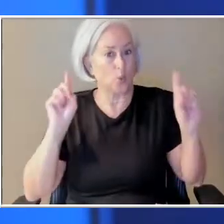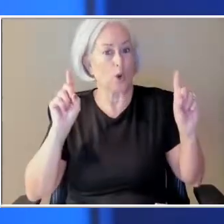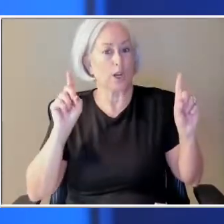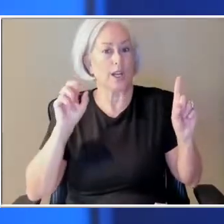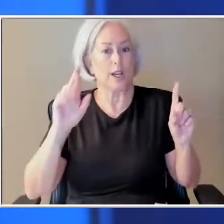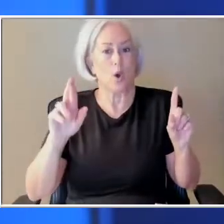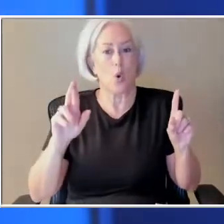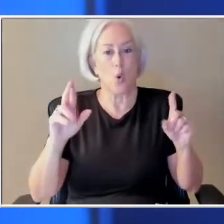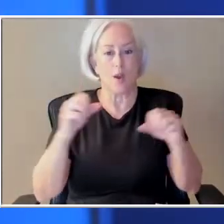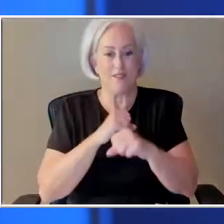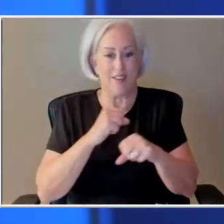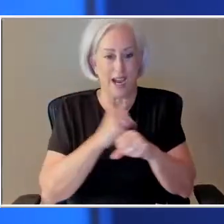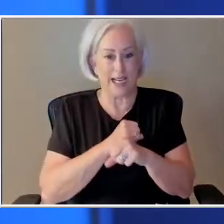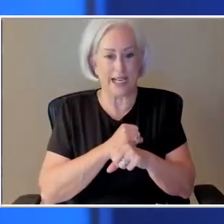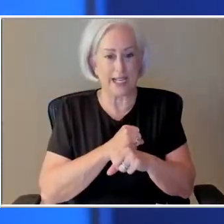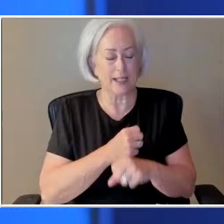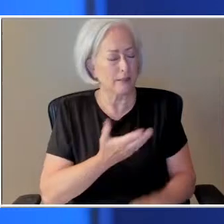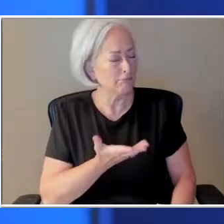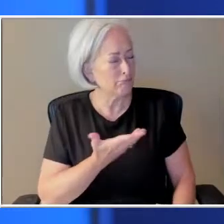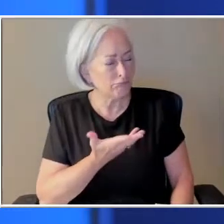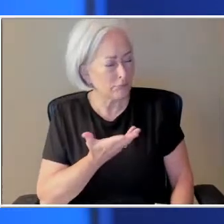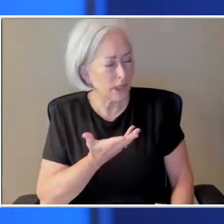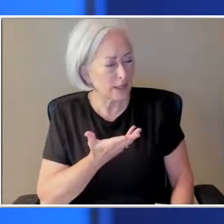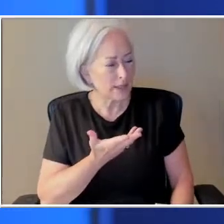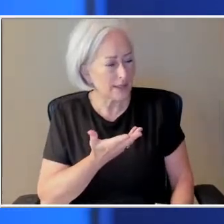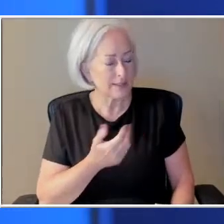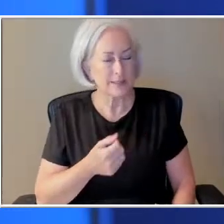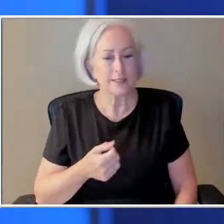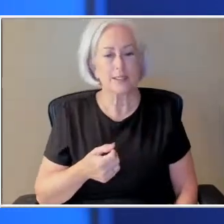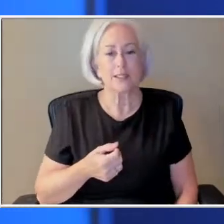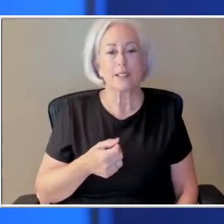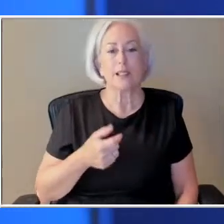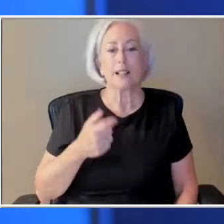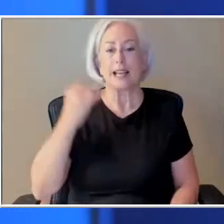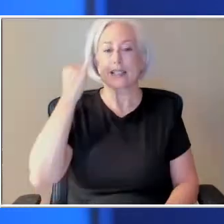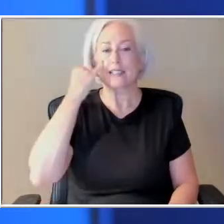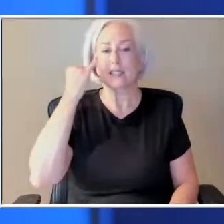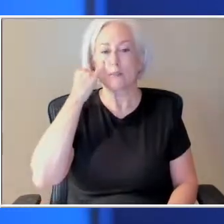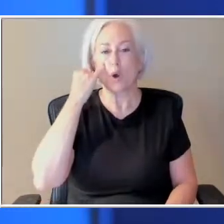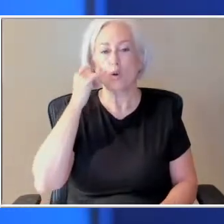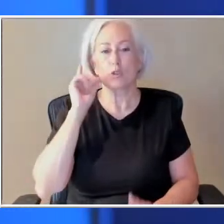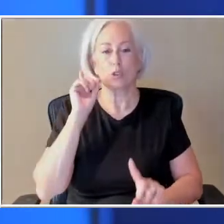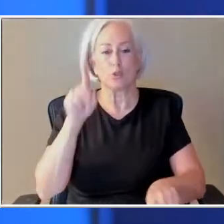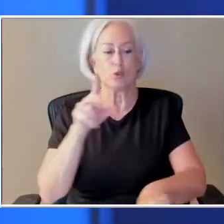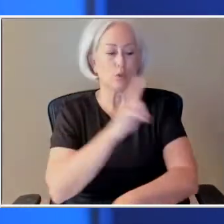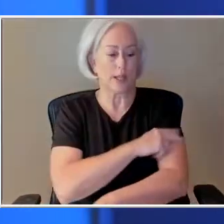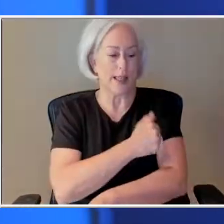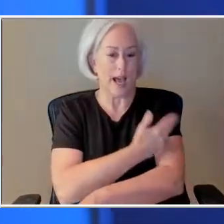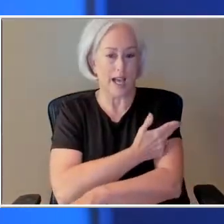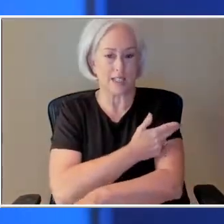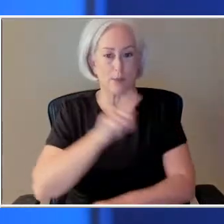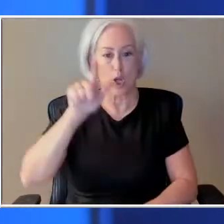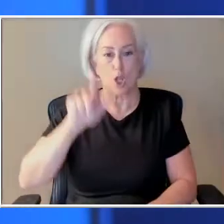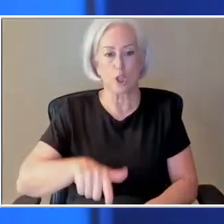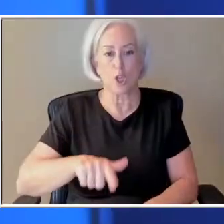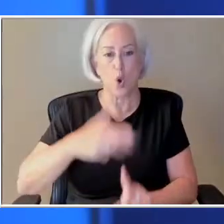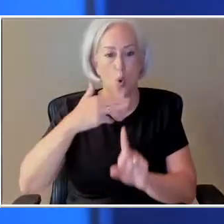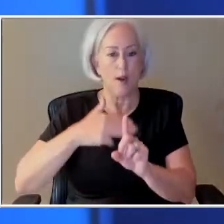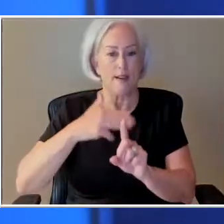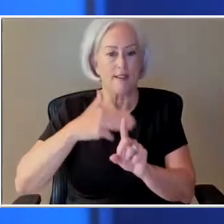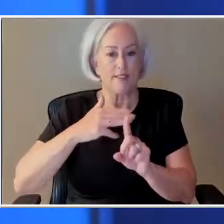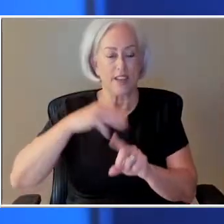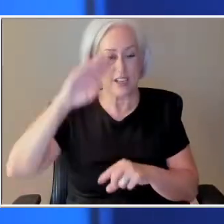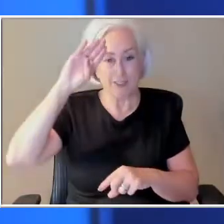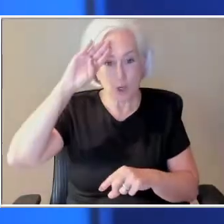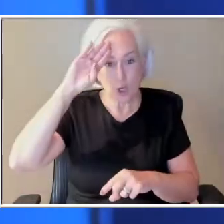fighting. Like what? You know, the myeloma. It could be when you're in the hospital, it could be like low-grade fever. Some